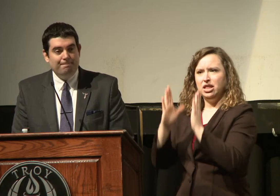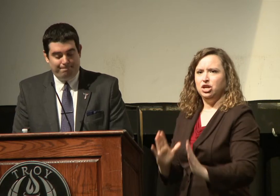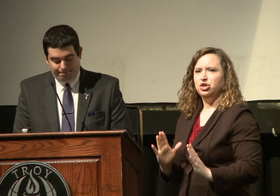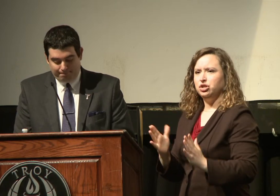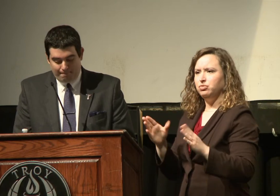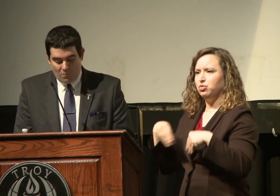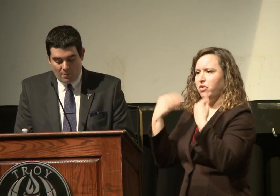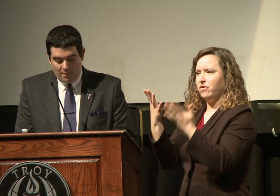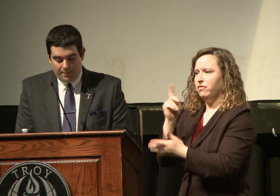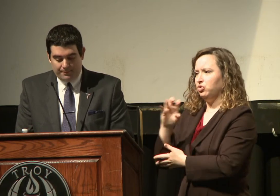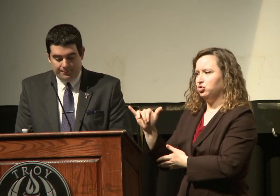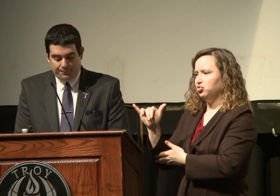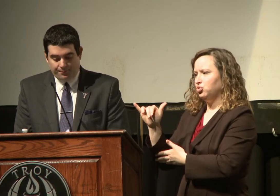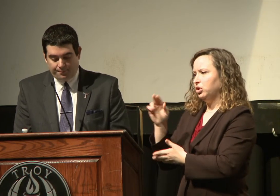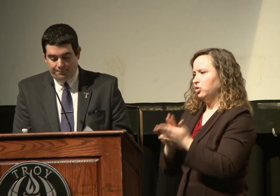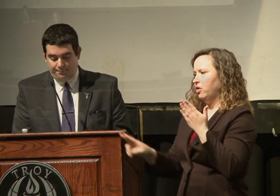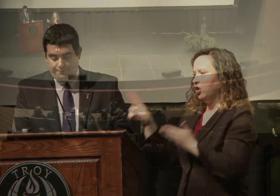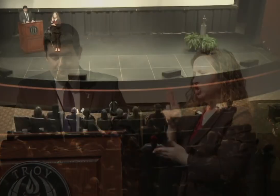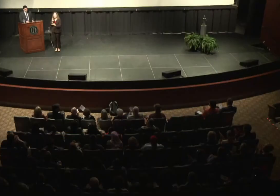University.